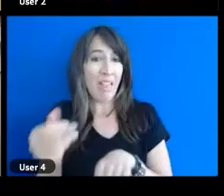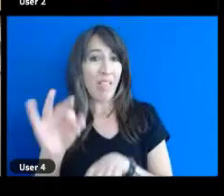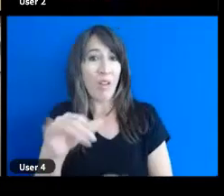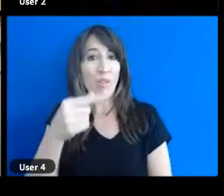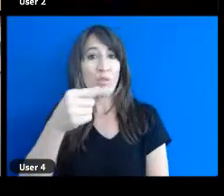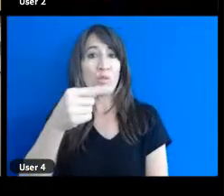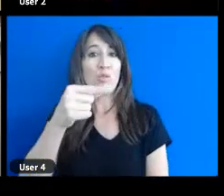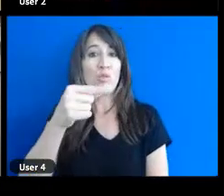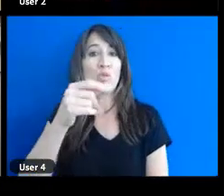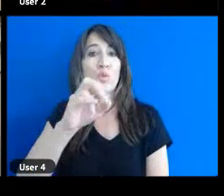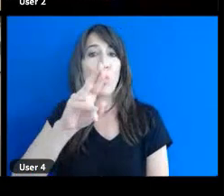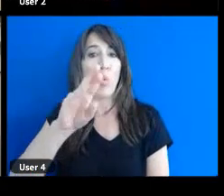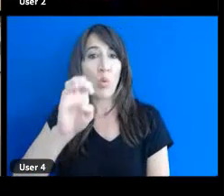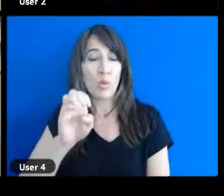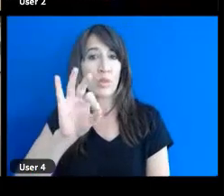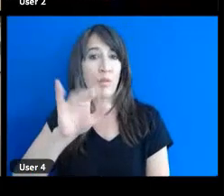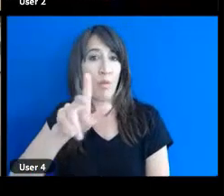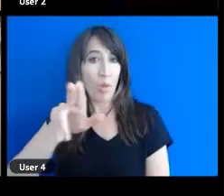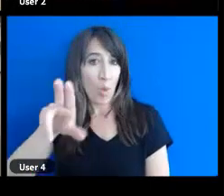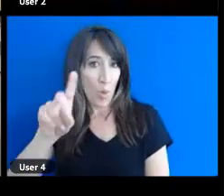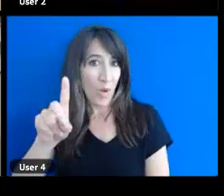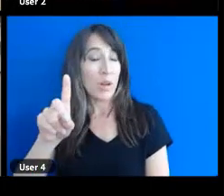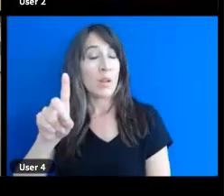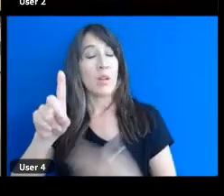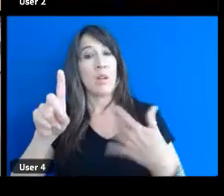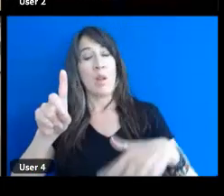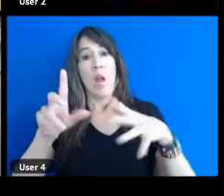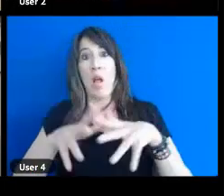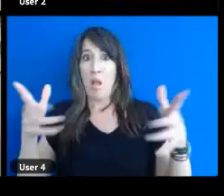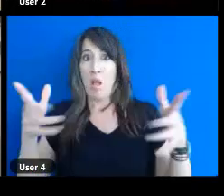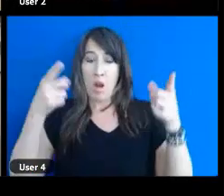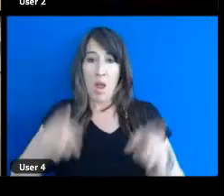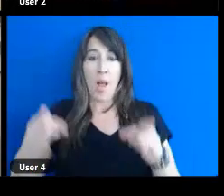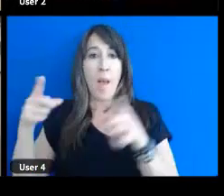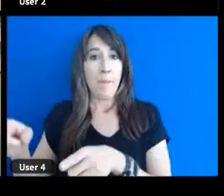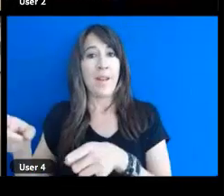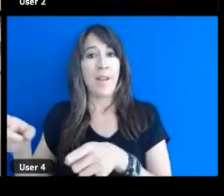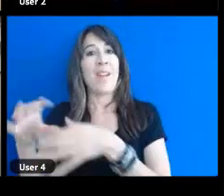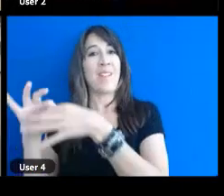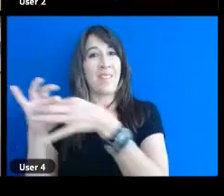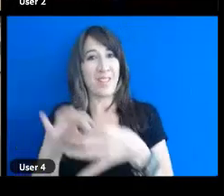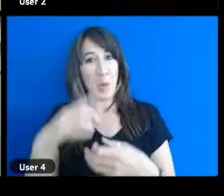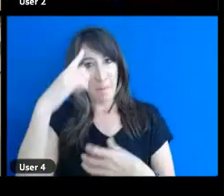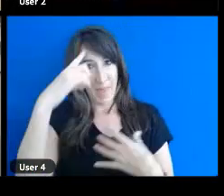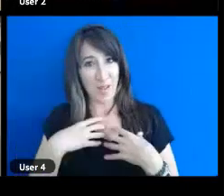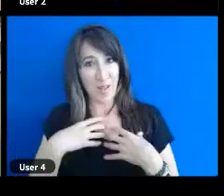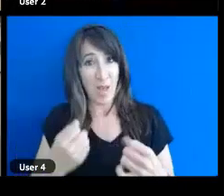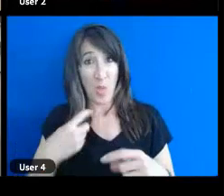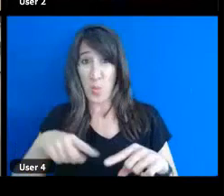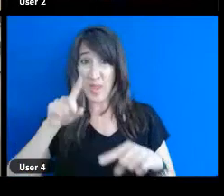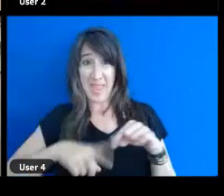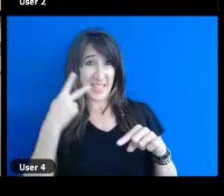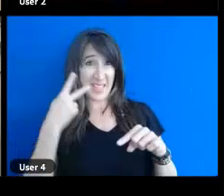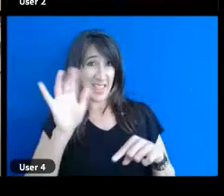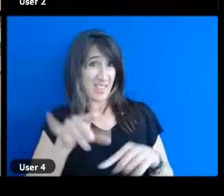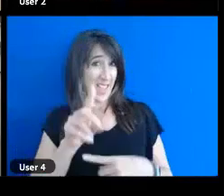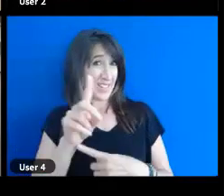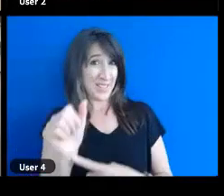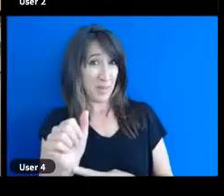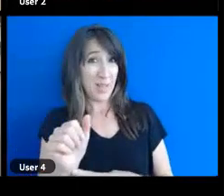the death of George Floyd. So there's a lot going on. A lot around mental health, which is an invisible disability, and